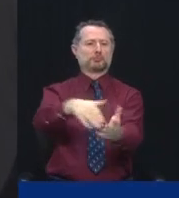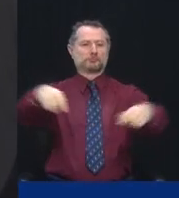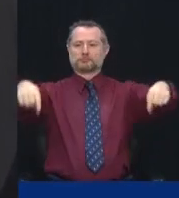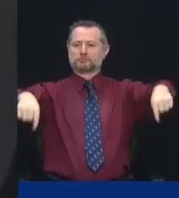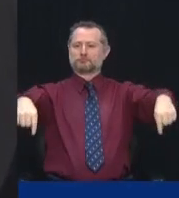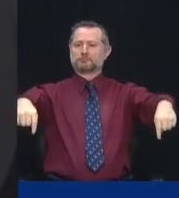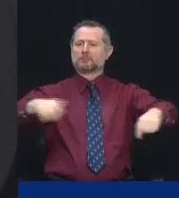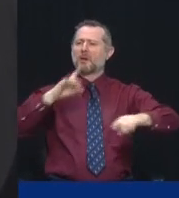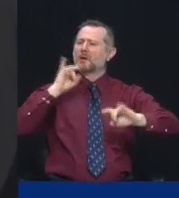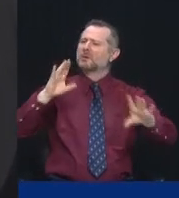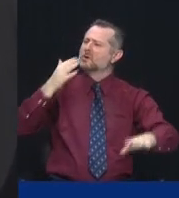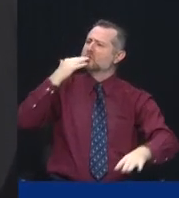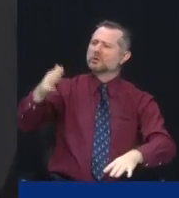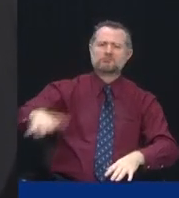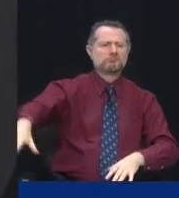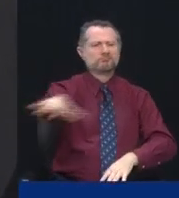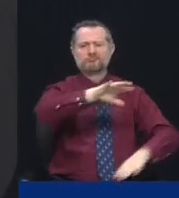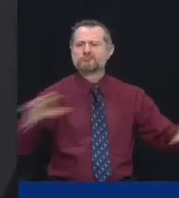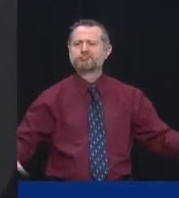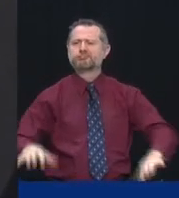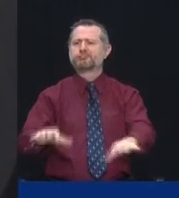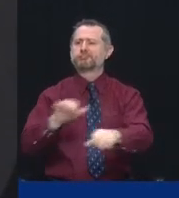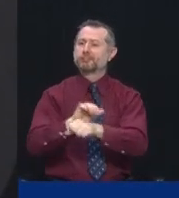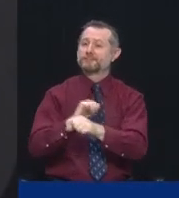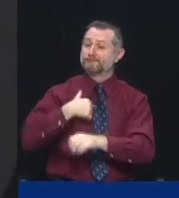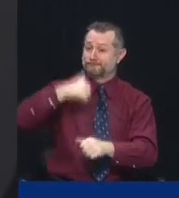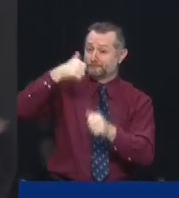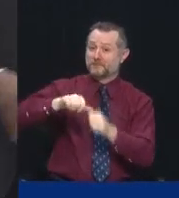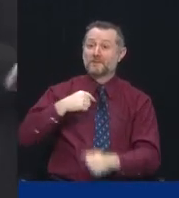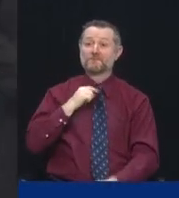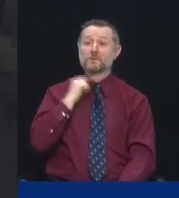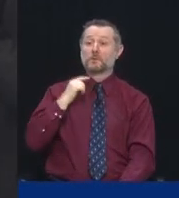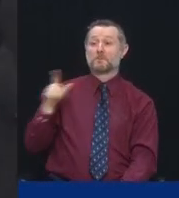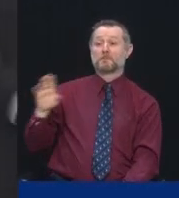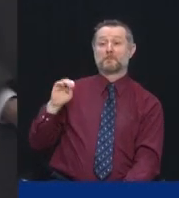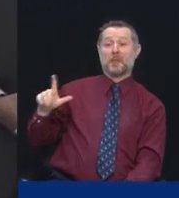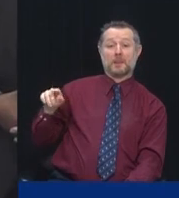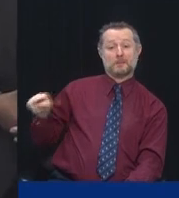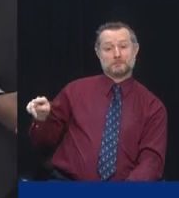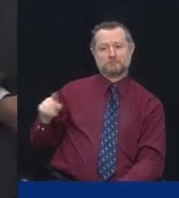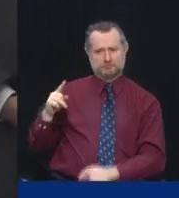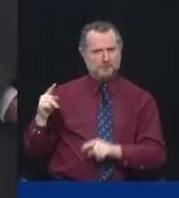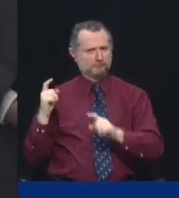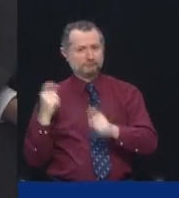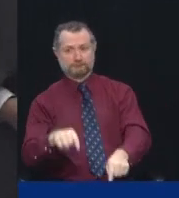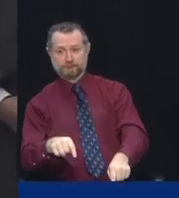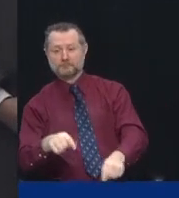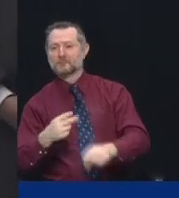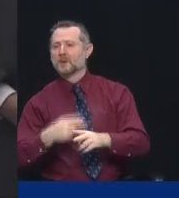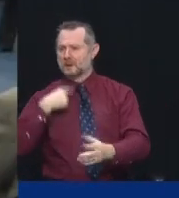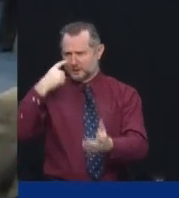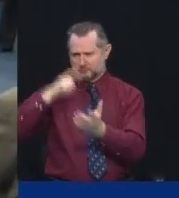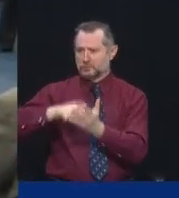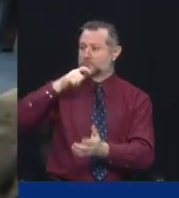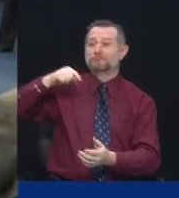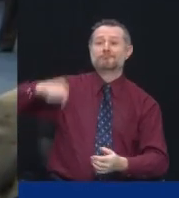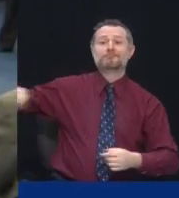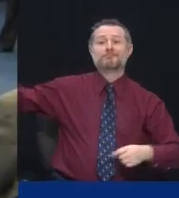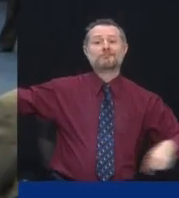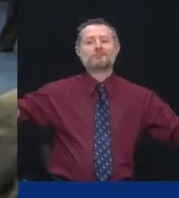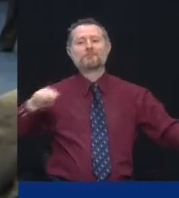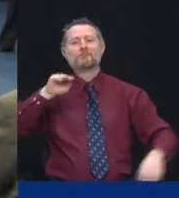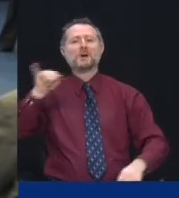we remember Father Belle and his great contribution. Let me acknowledge some of my colleagues who are here today. First, Majority Leader Crystal